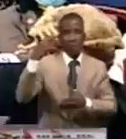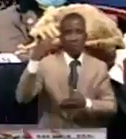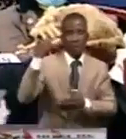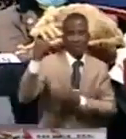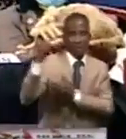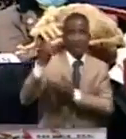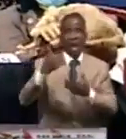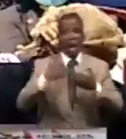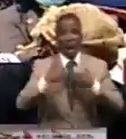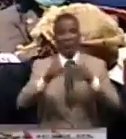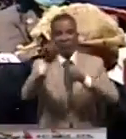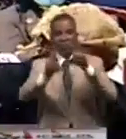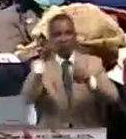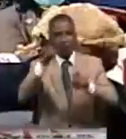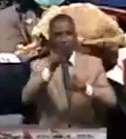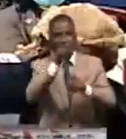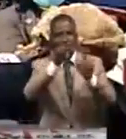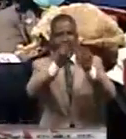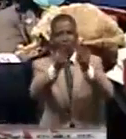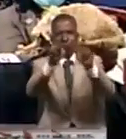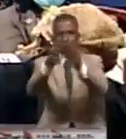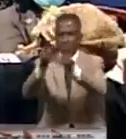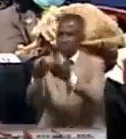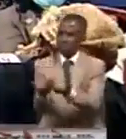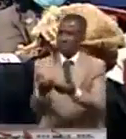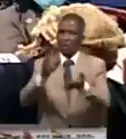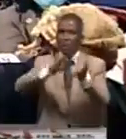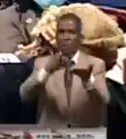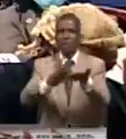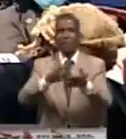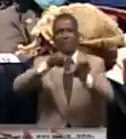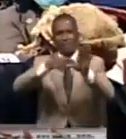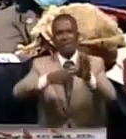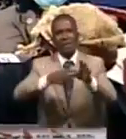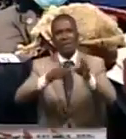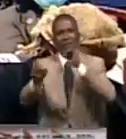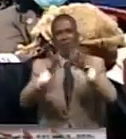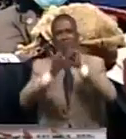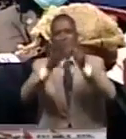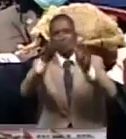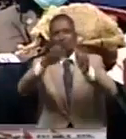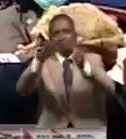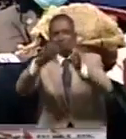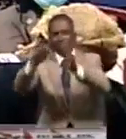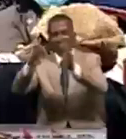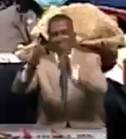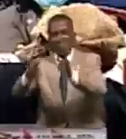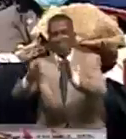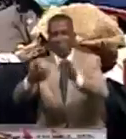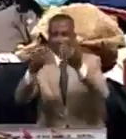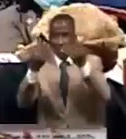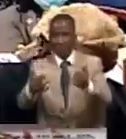questions from all the parties as regards witnesses being called. And it is at the point of